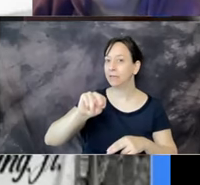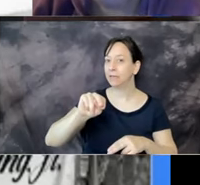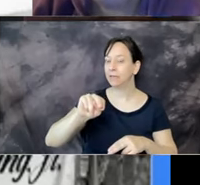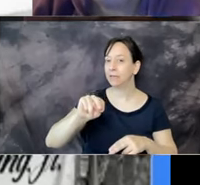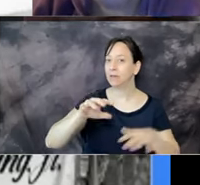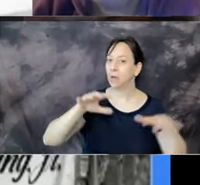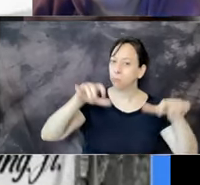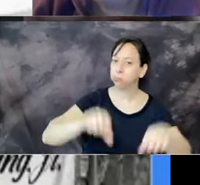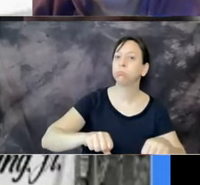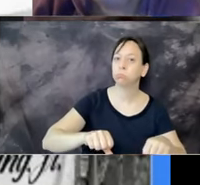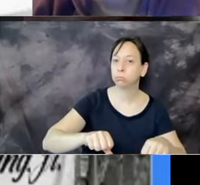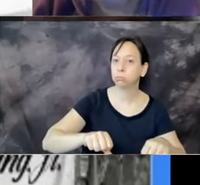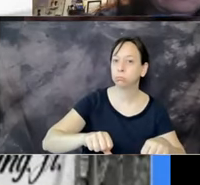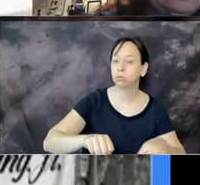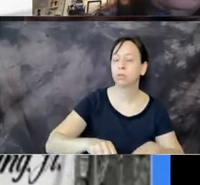504 sit-ins are the